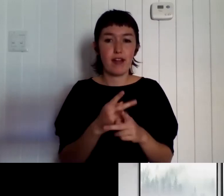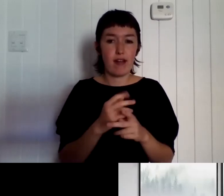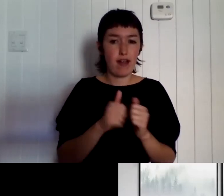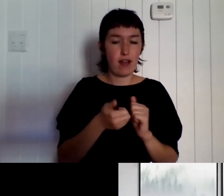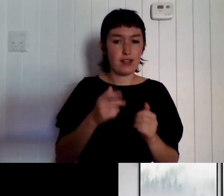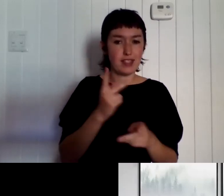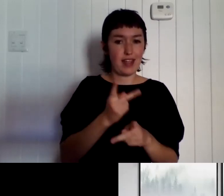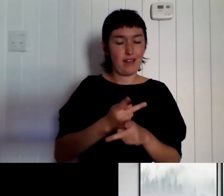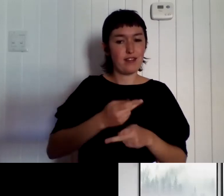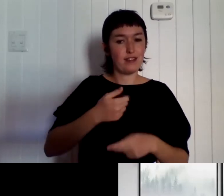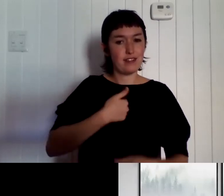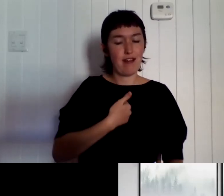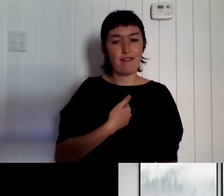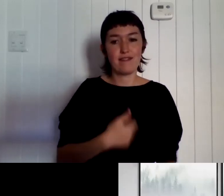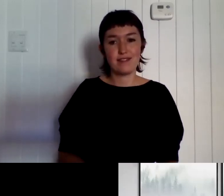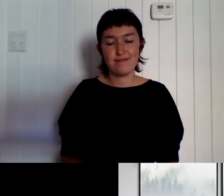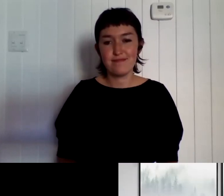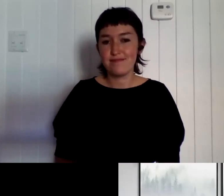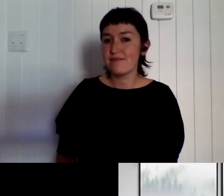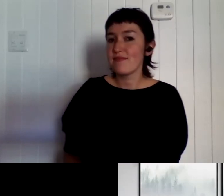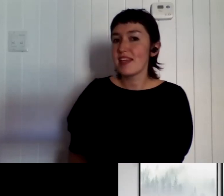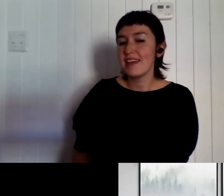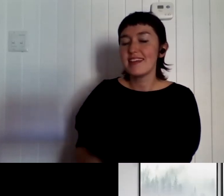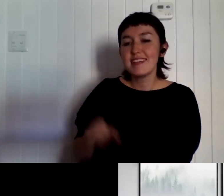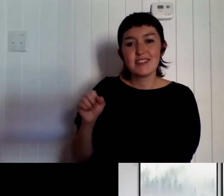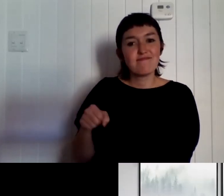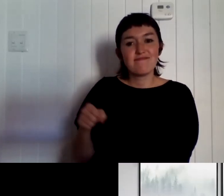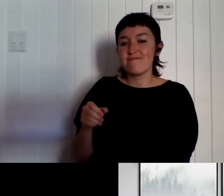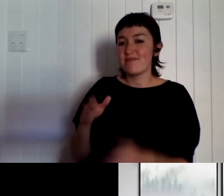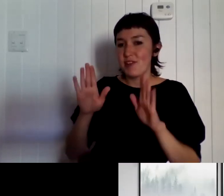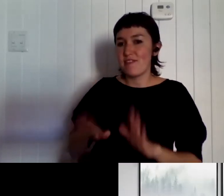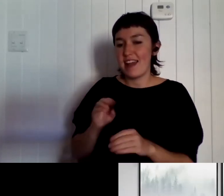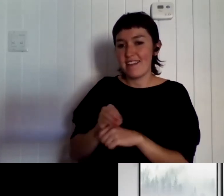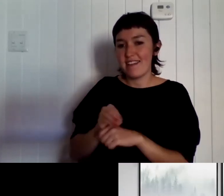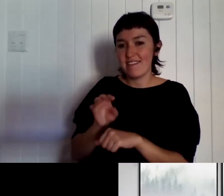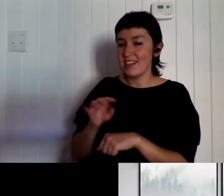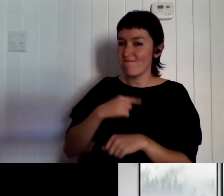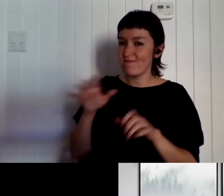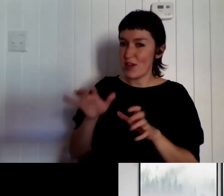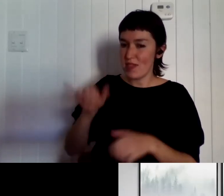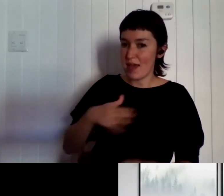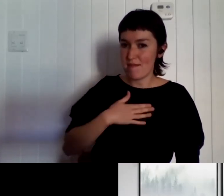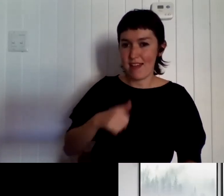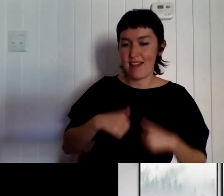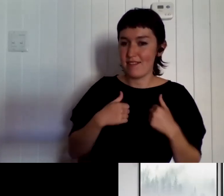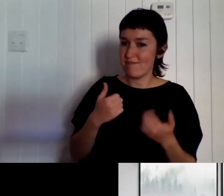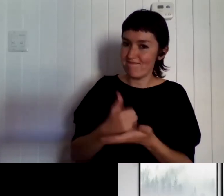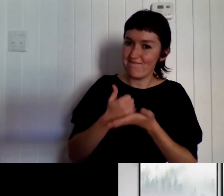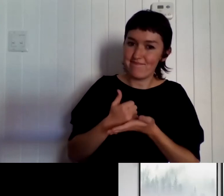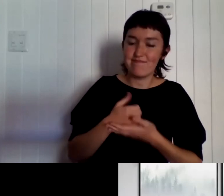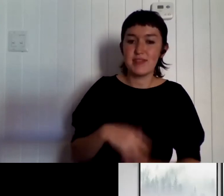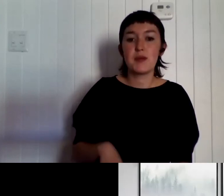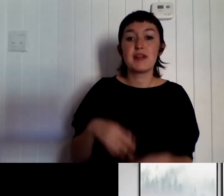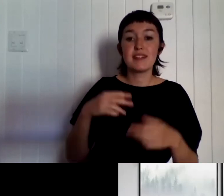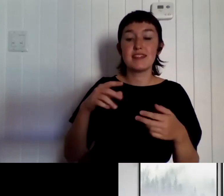Great advice. Doing that has helped me in my life for sure. All right. And the next question is, you still have everybody's attention in the world. You can tell them